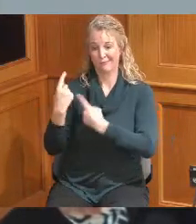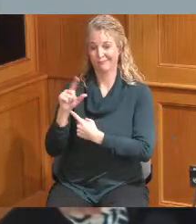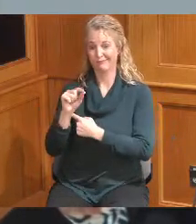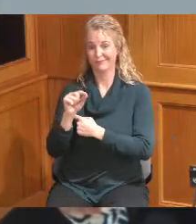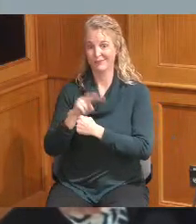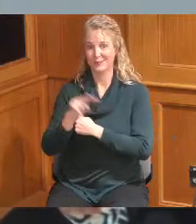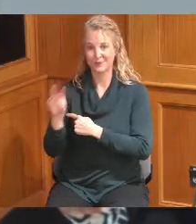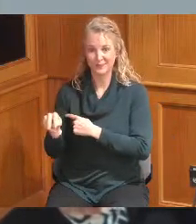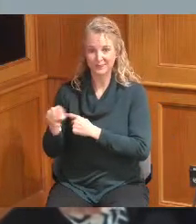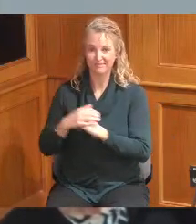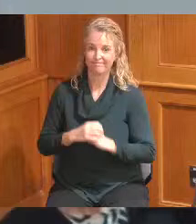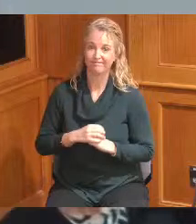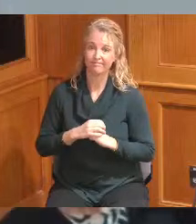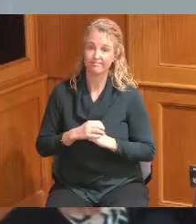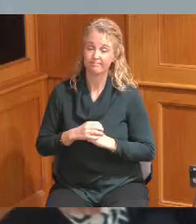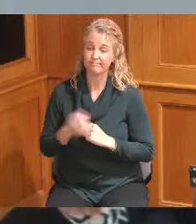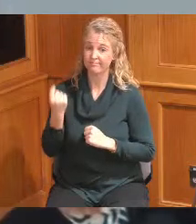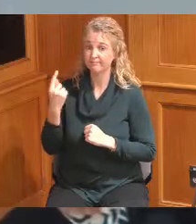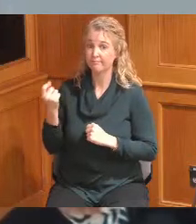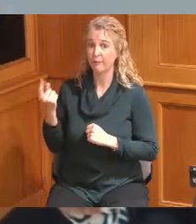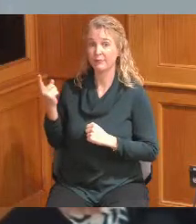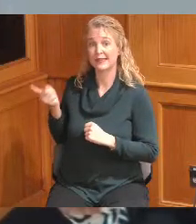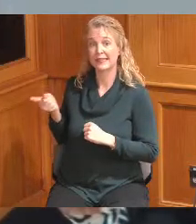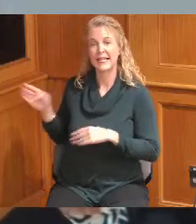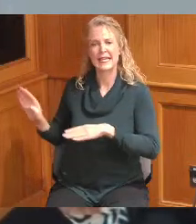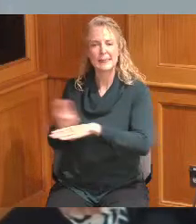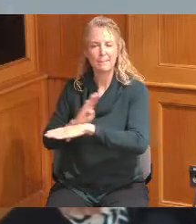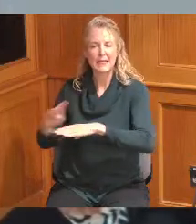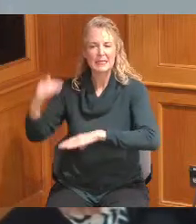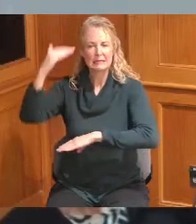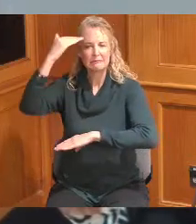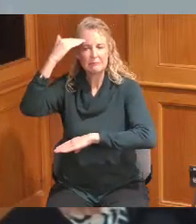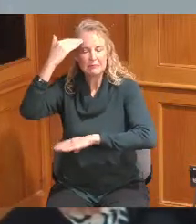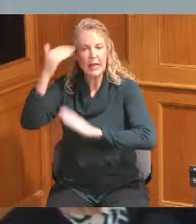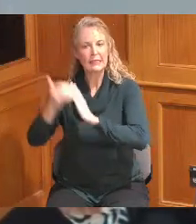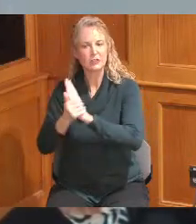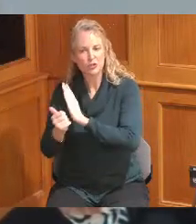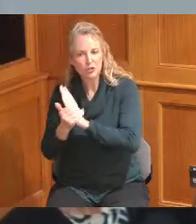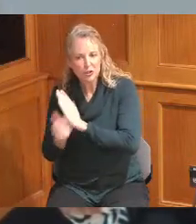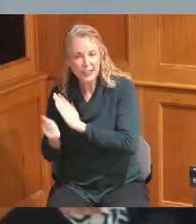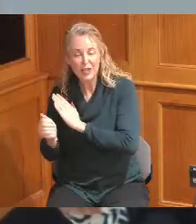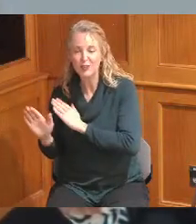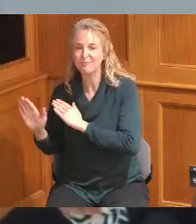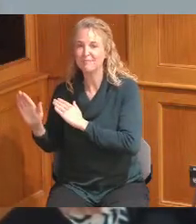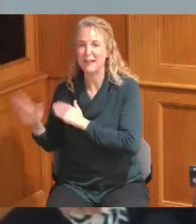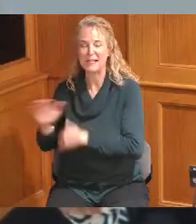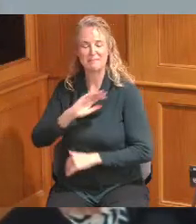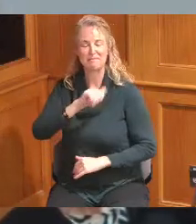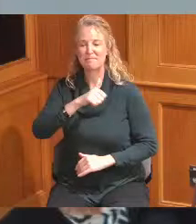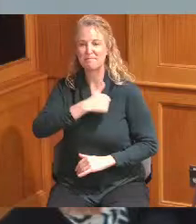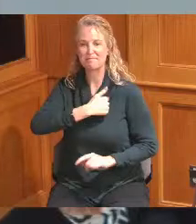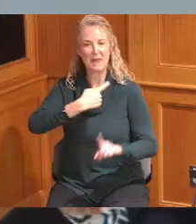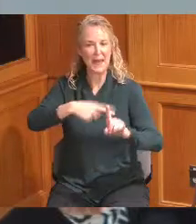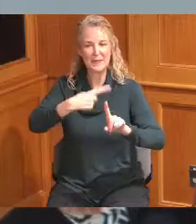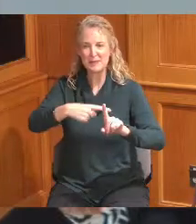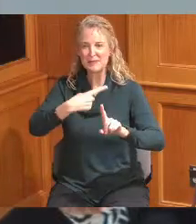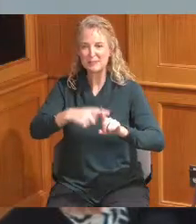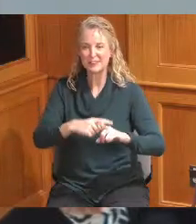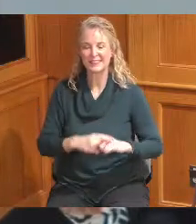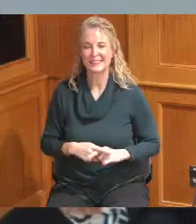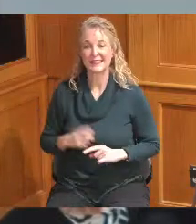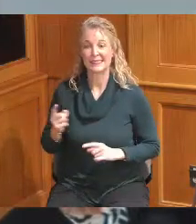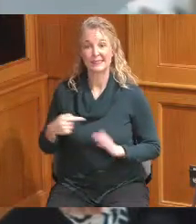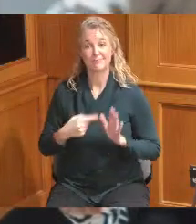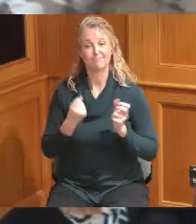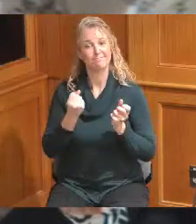2022. Whereas Mr. Woods' business knowledge, combined with his resilient disposition and creative mindset,